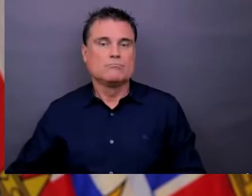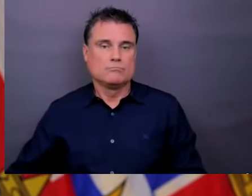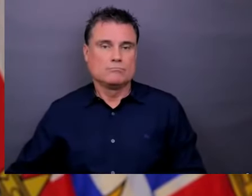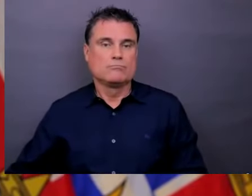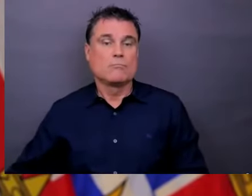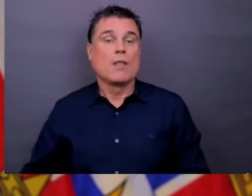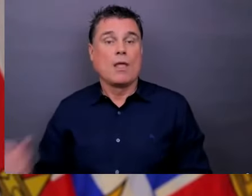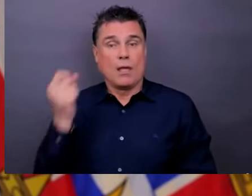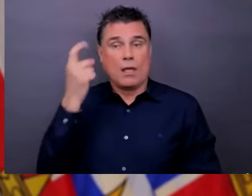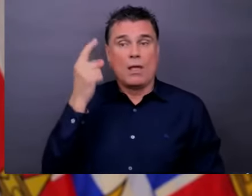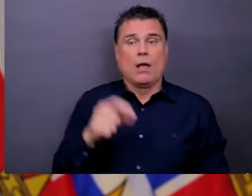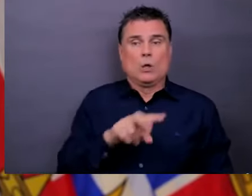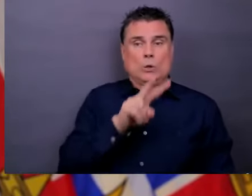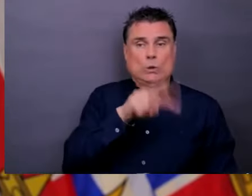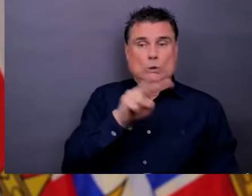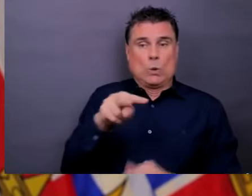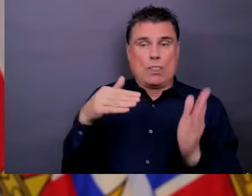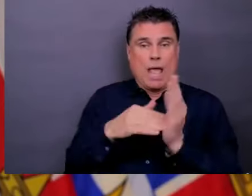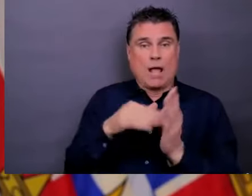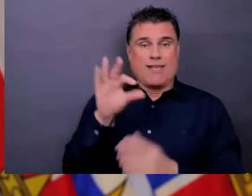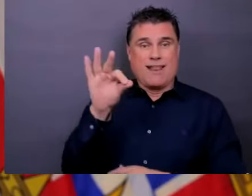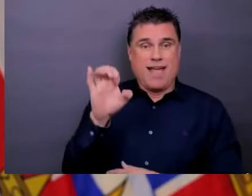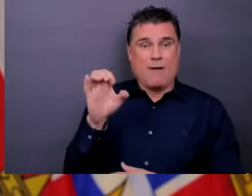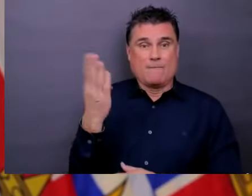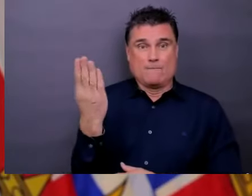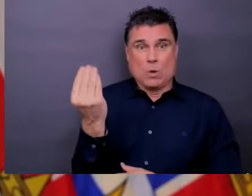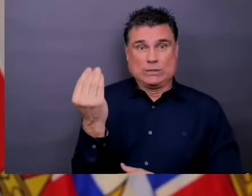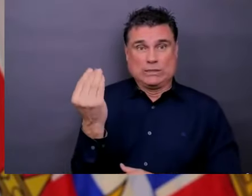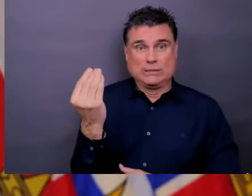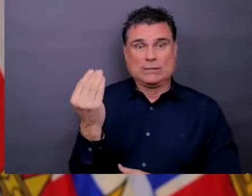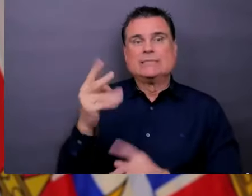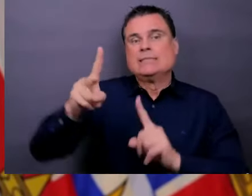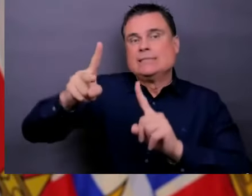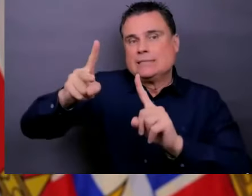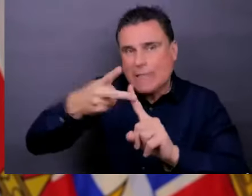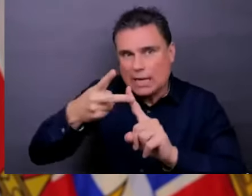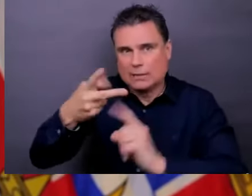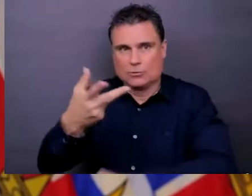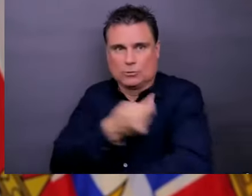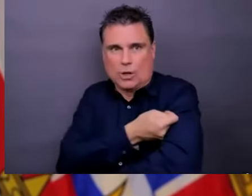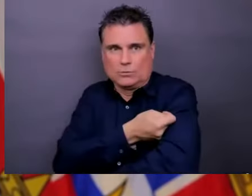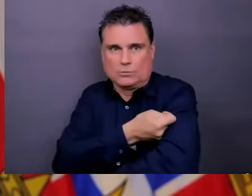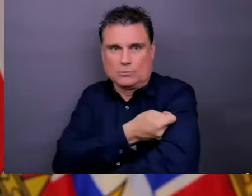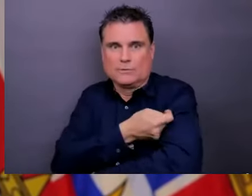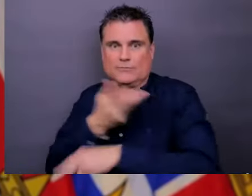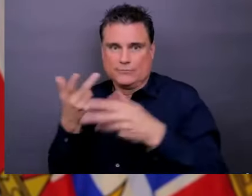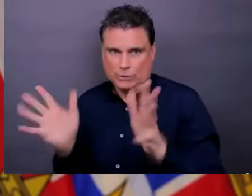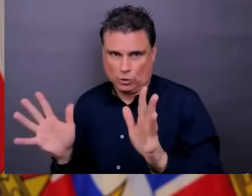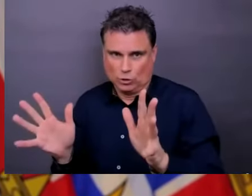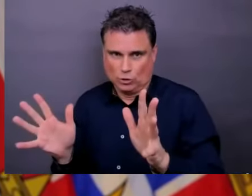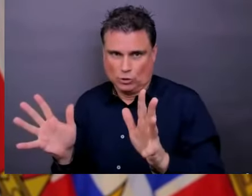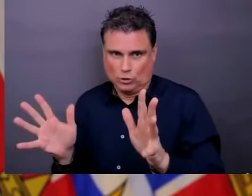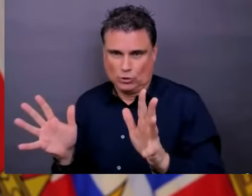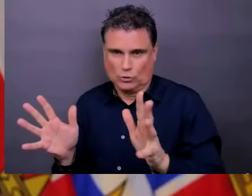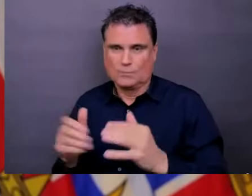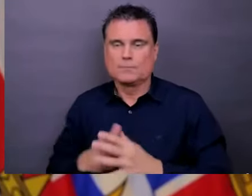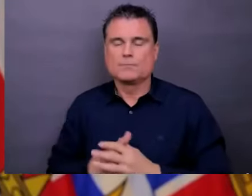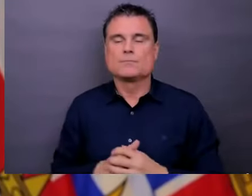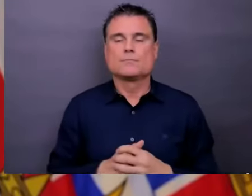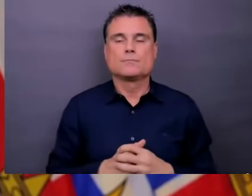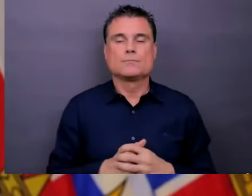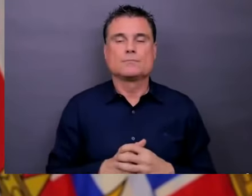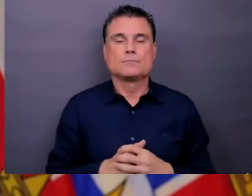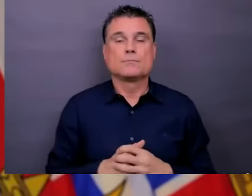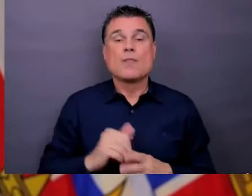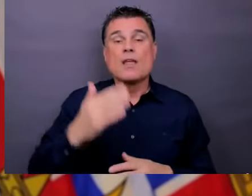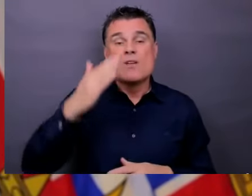22,914 of those are people who received a second dose as well. As we know, the past couple of weeks have been very